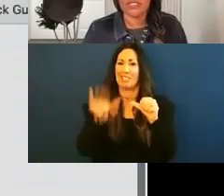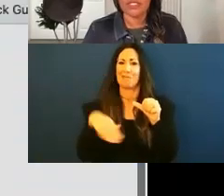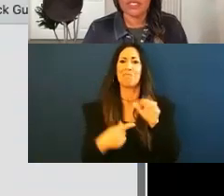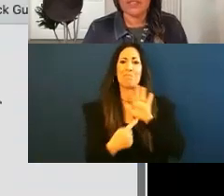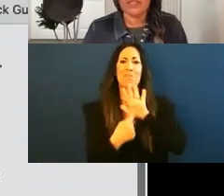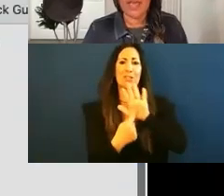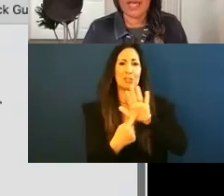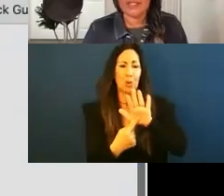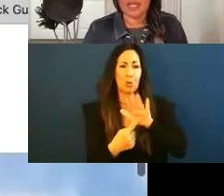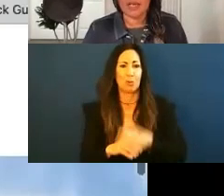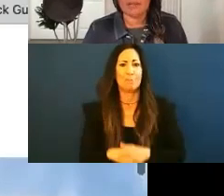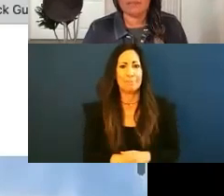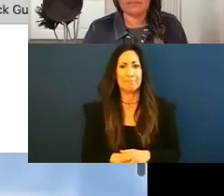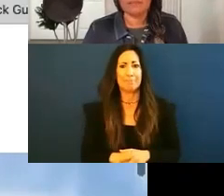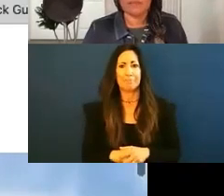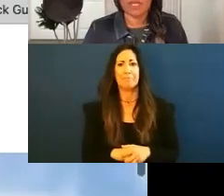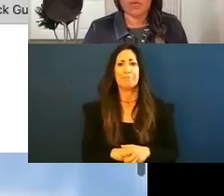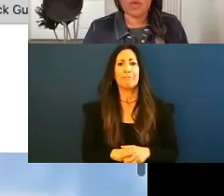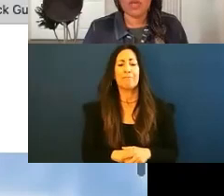is that